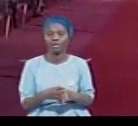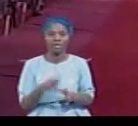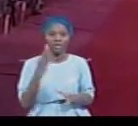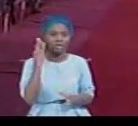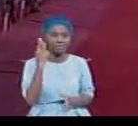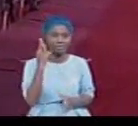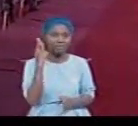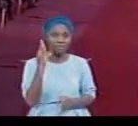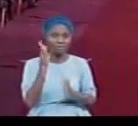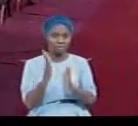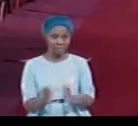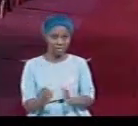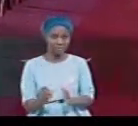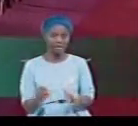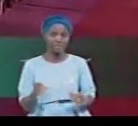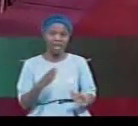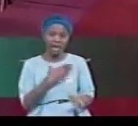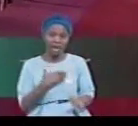and workers